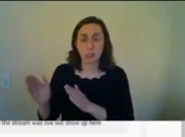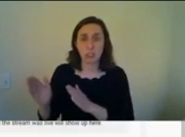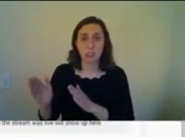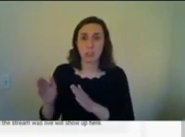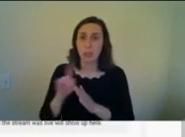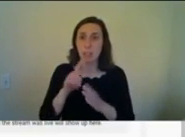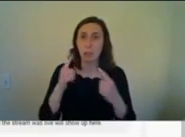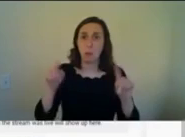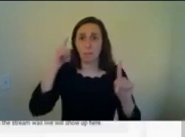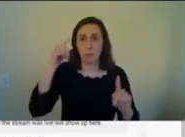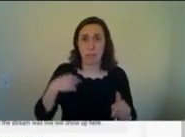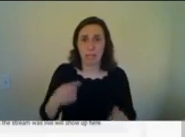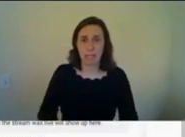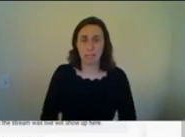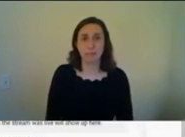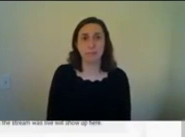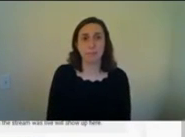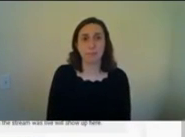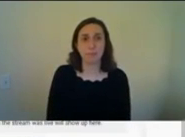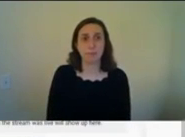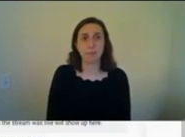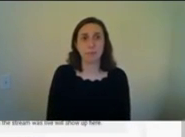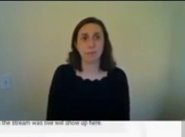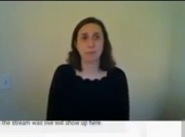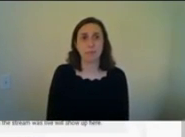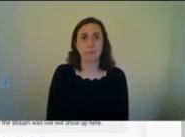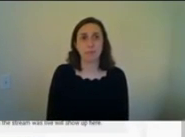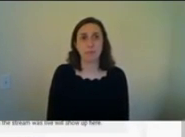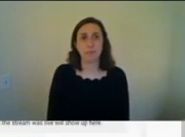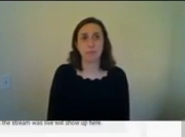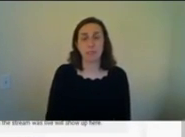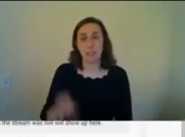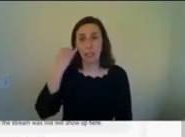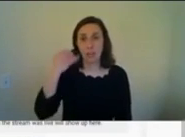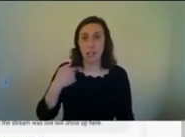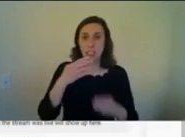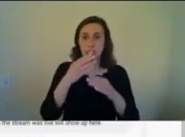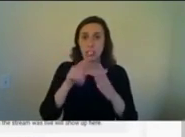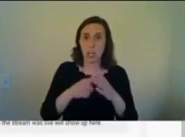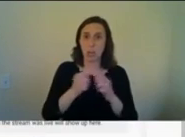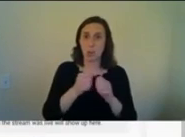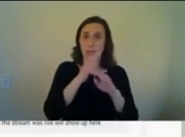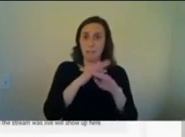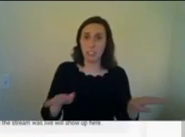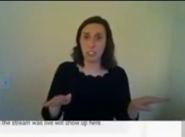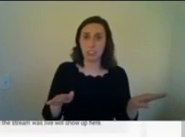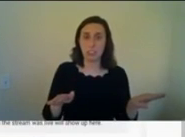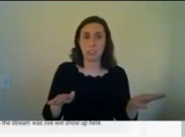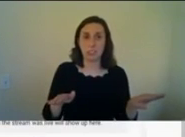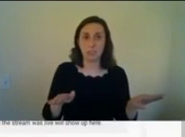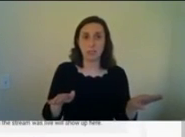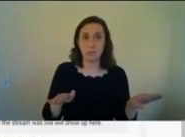me. And what happens is if I start with the division, well, that gives me